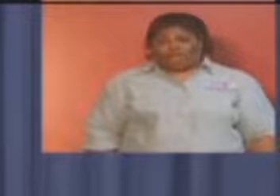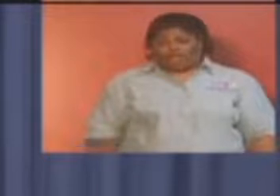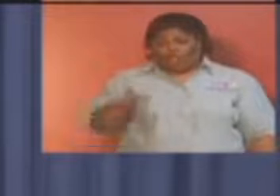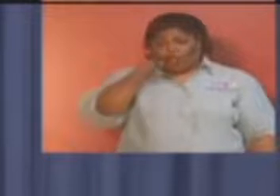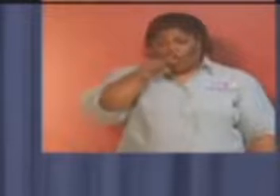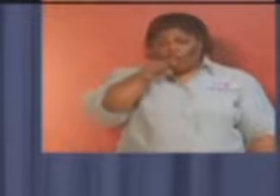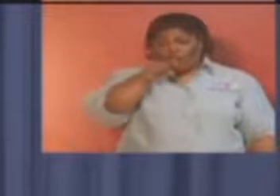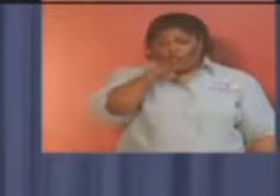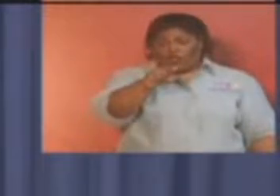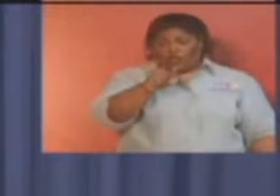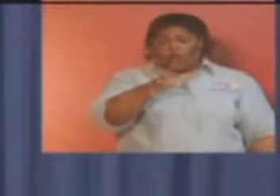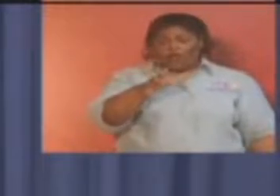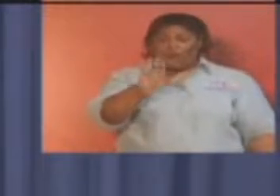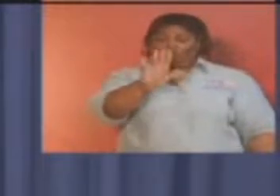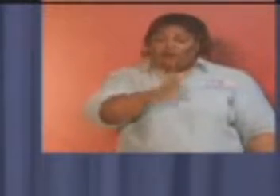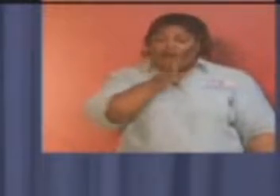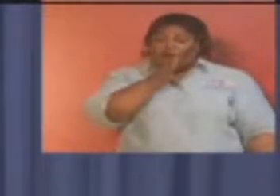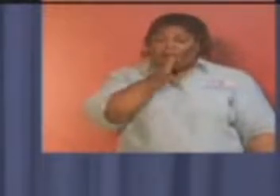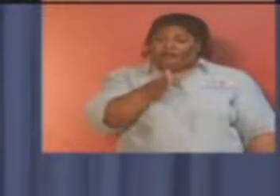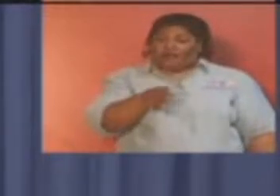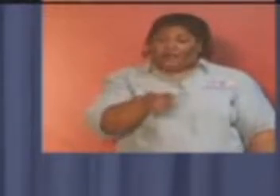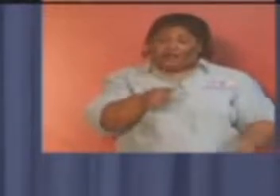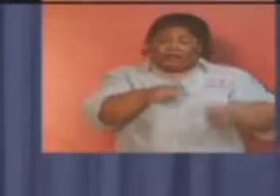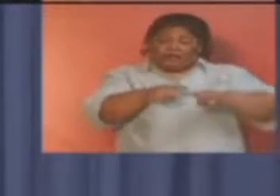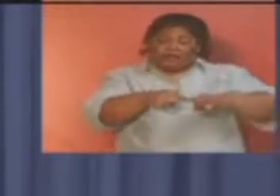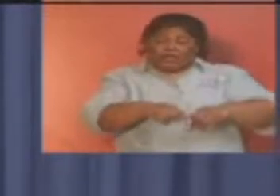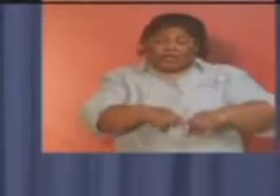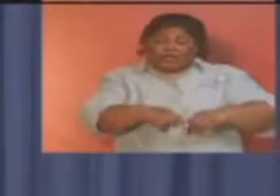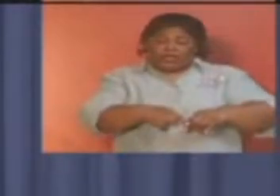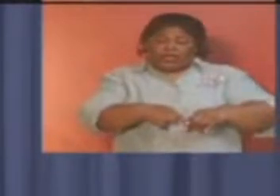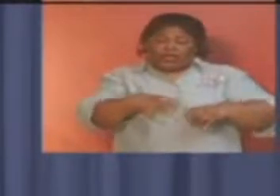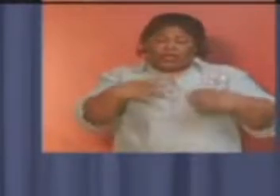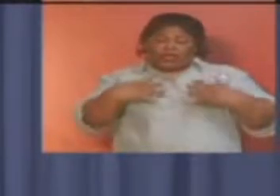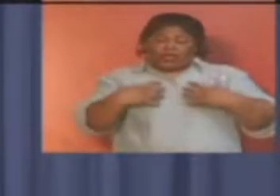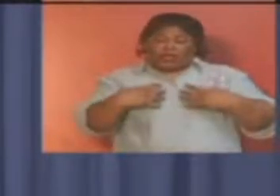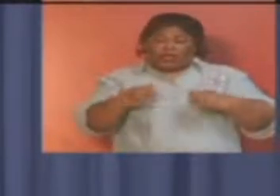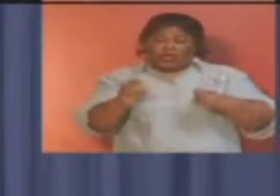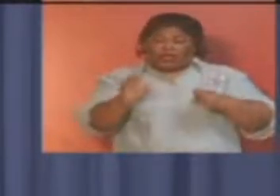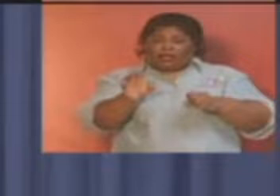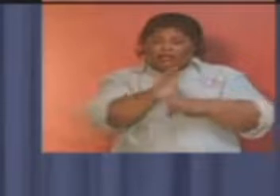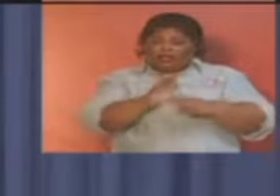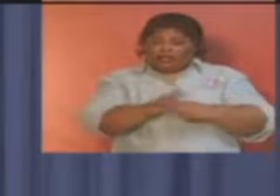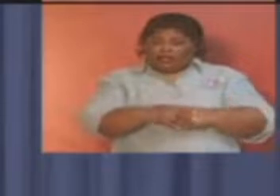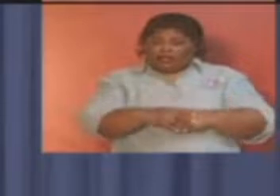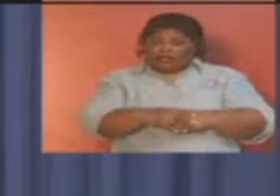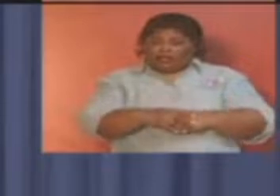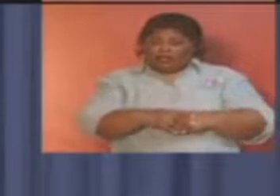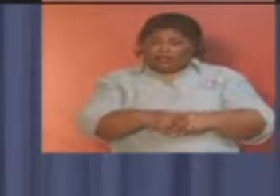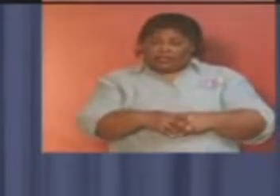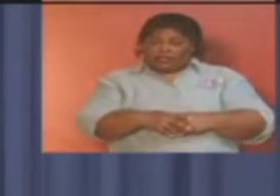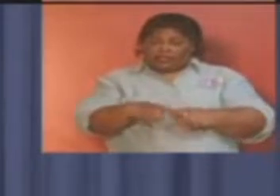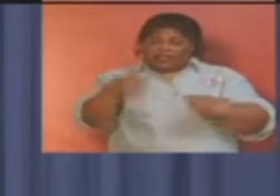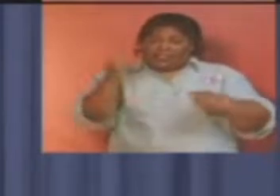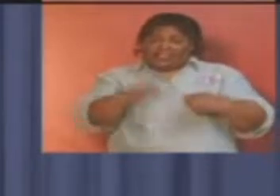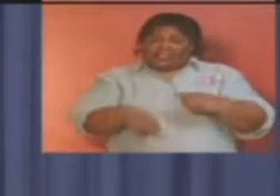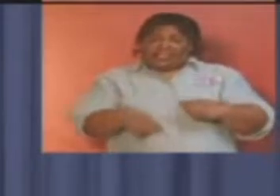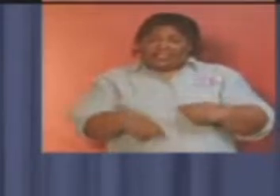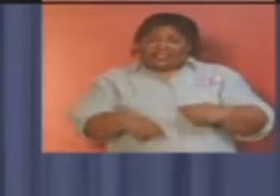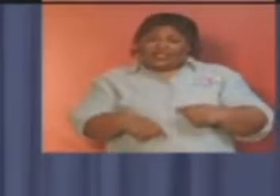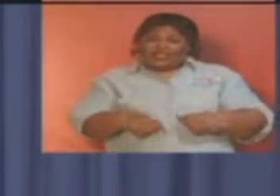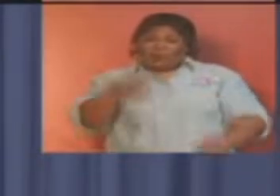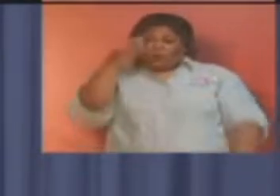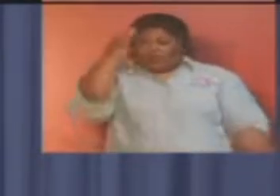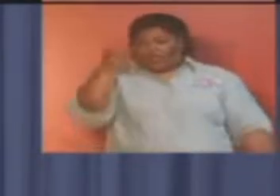who depends on these clinics, you are now responsible for that. And we are going to be moving back again to a heavy dose